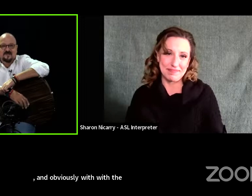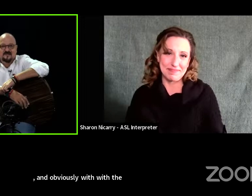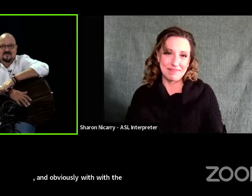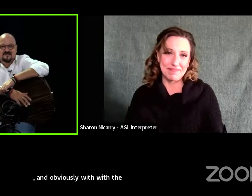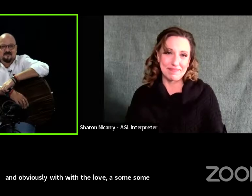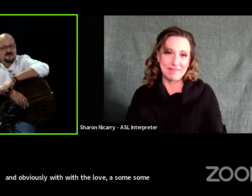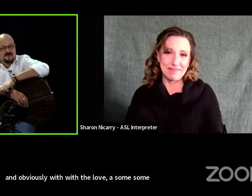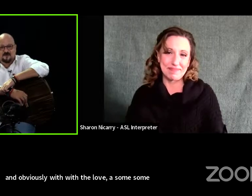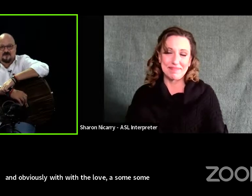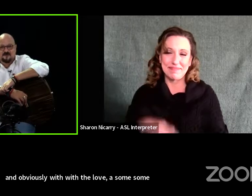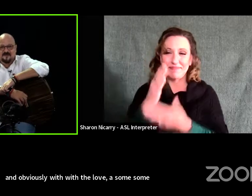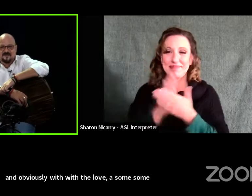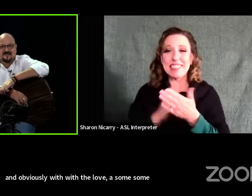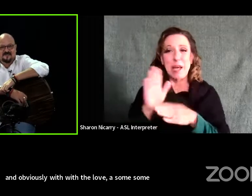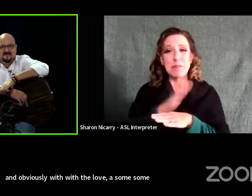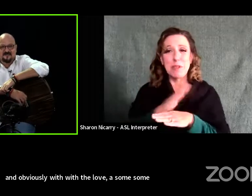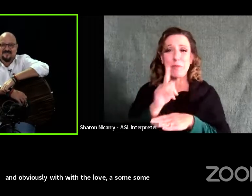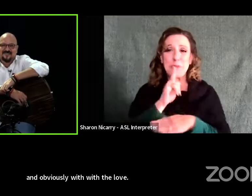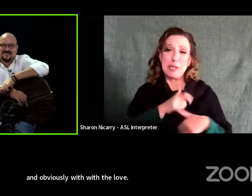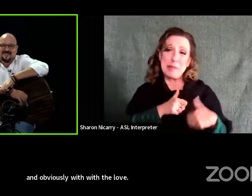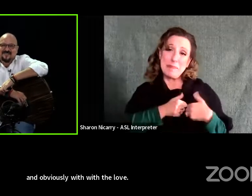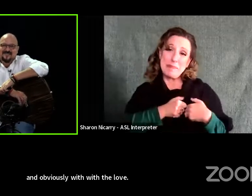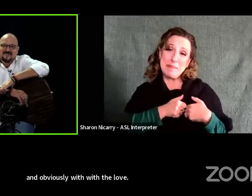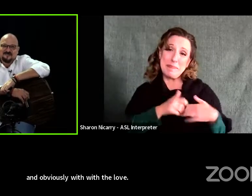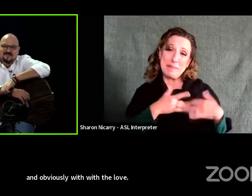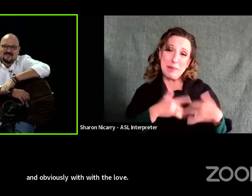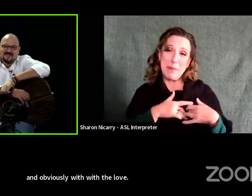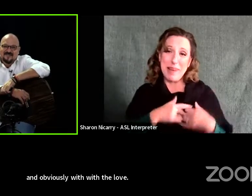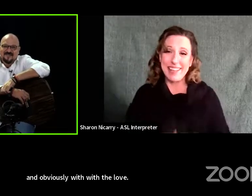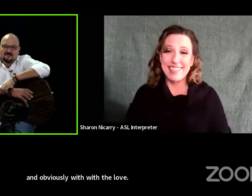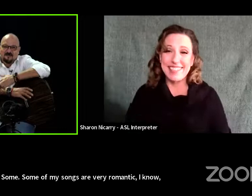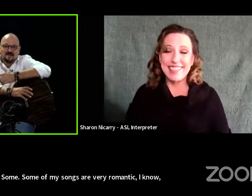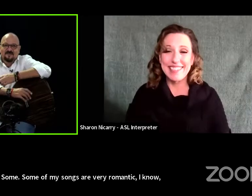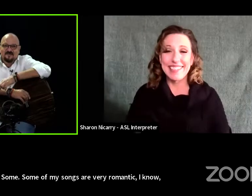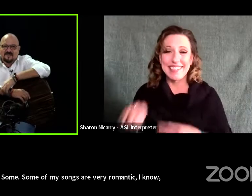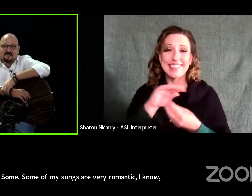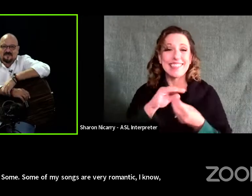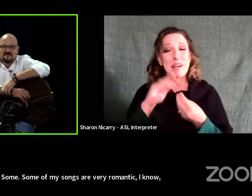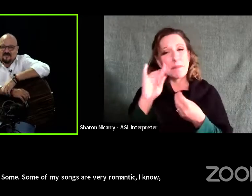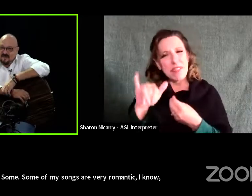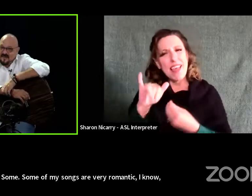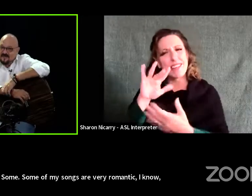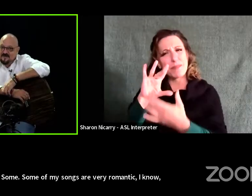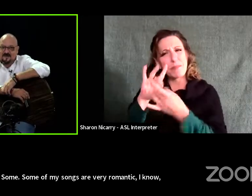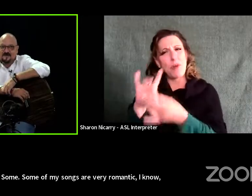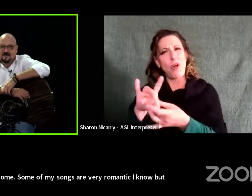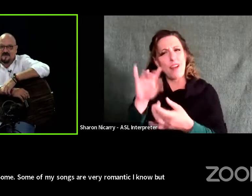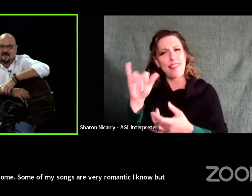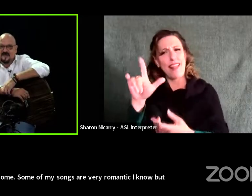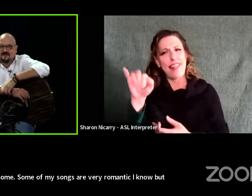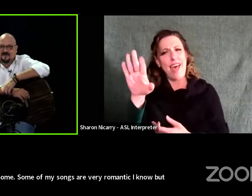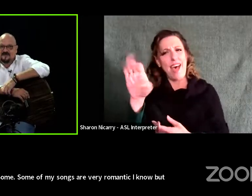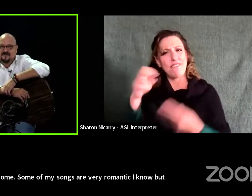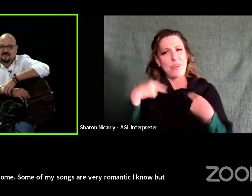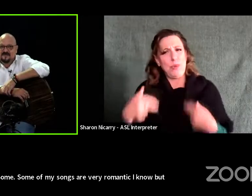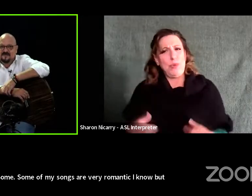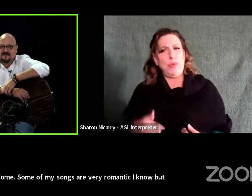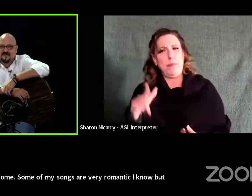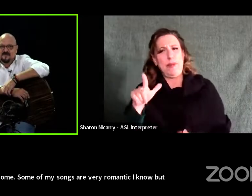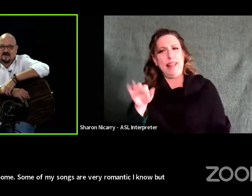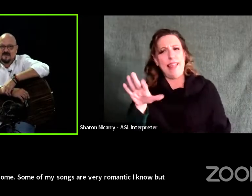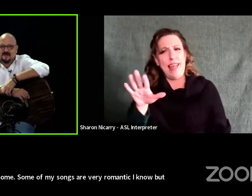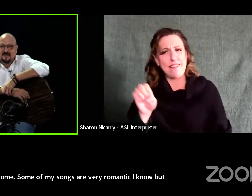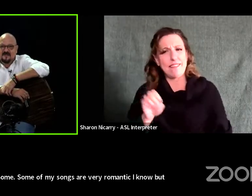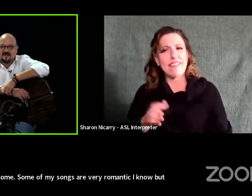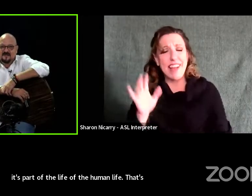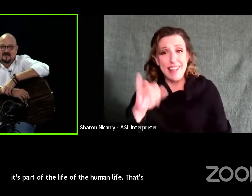Some of my songs are very romantic, I know. But it's part of the life, of the human life, and